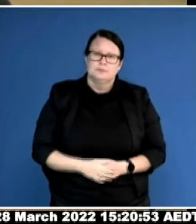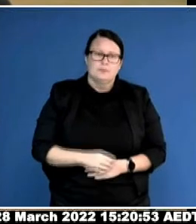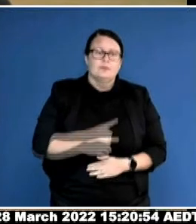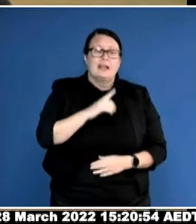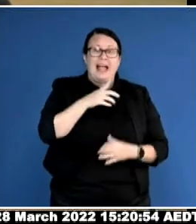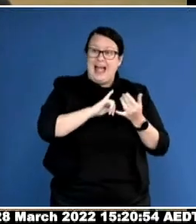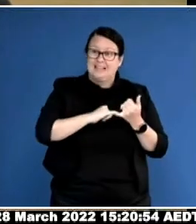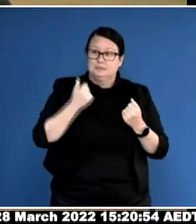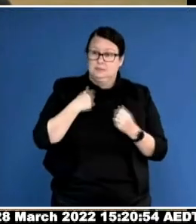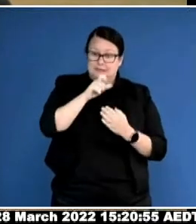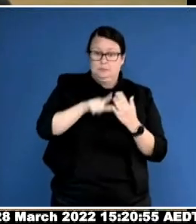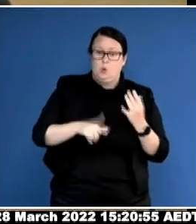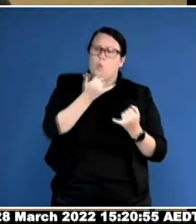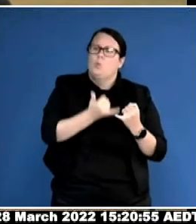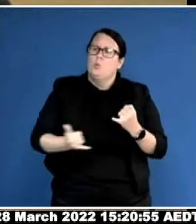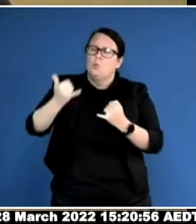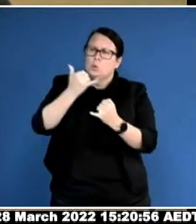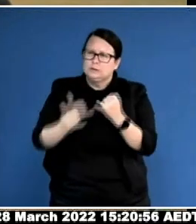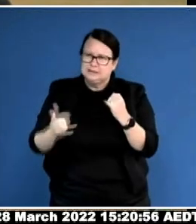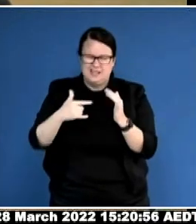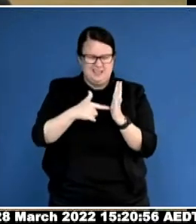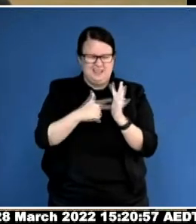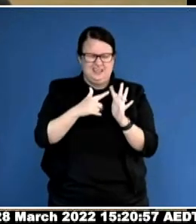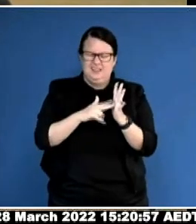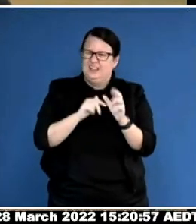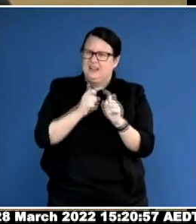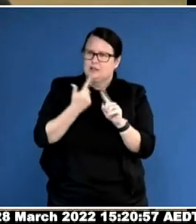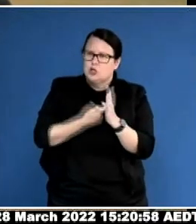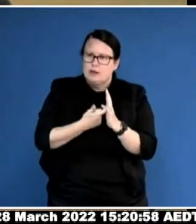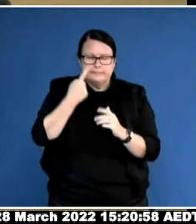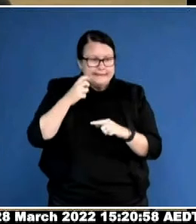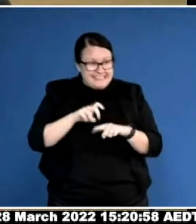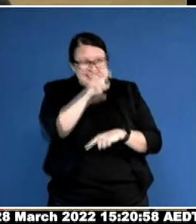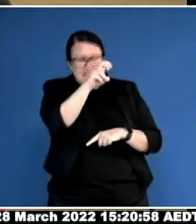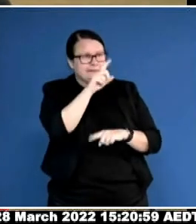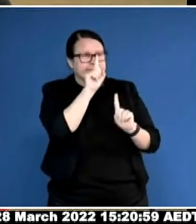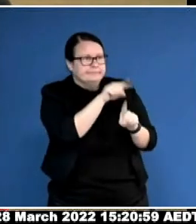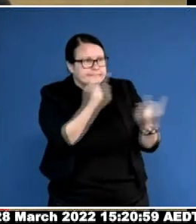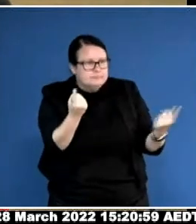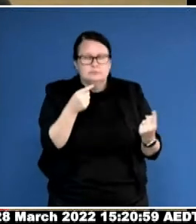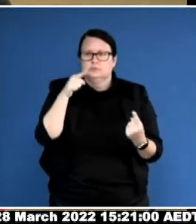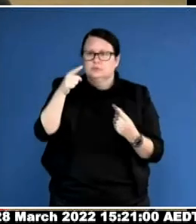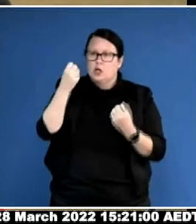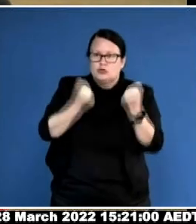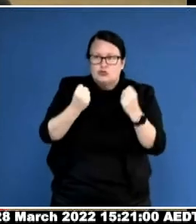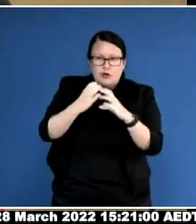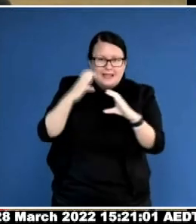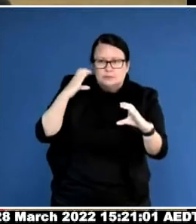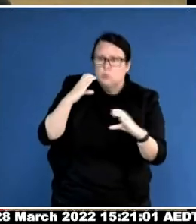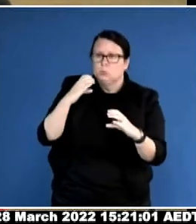my condition worsened, it was getting harder for me to manage things like stairs, transport, and personal